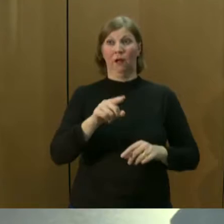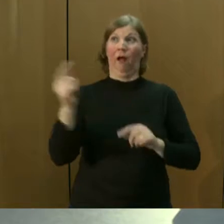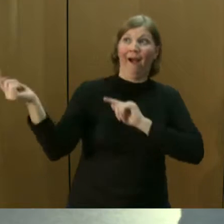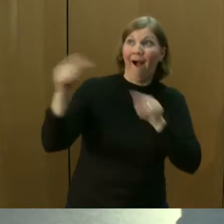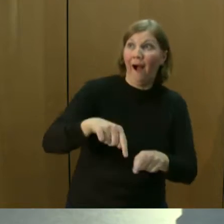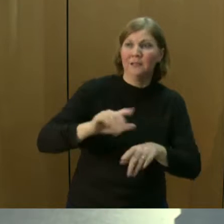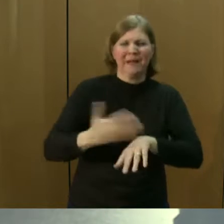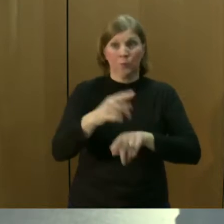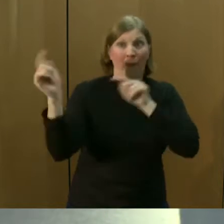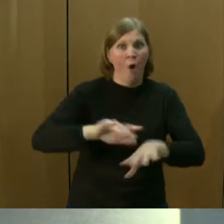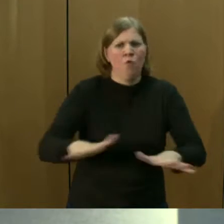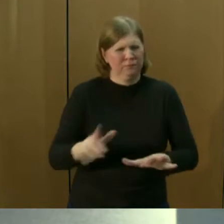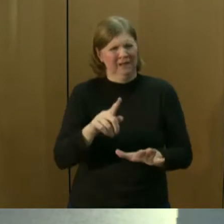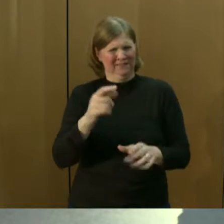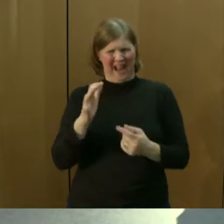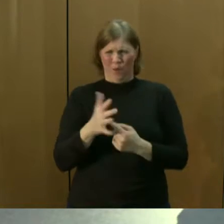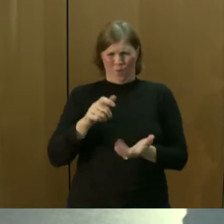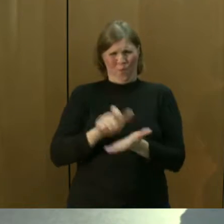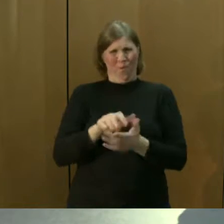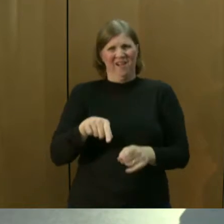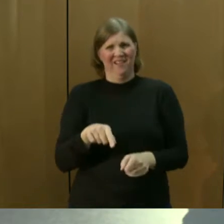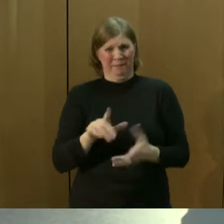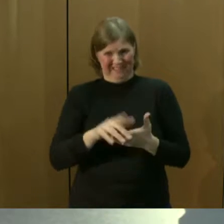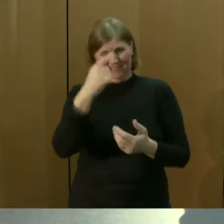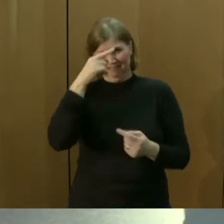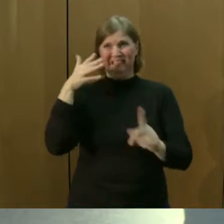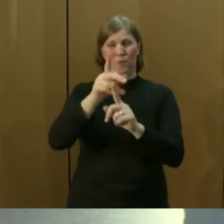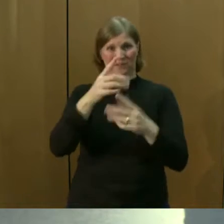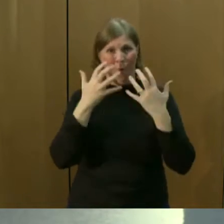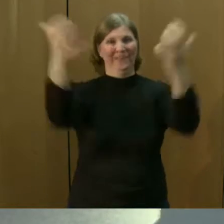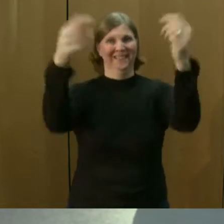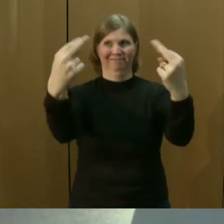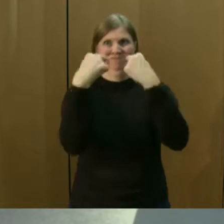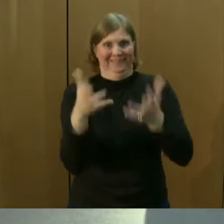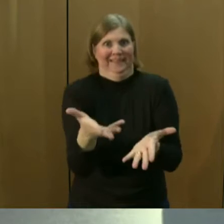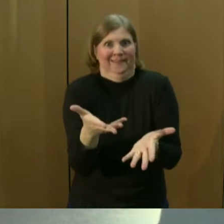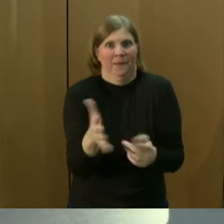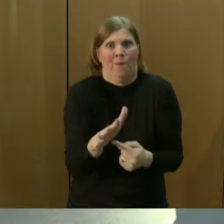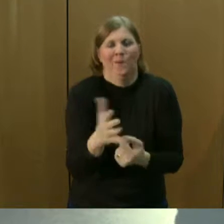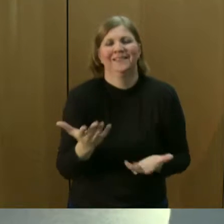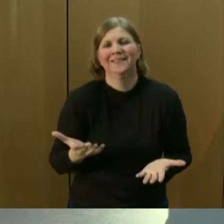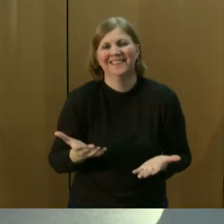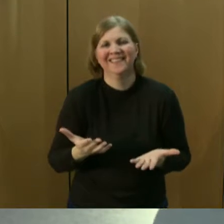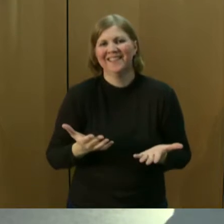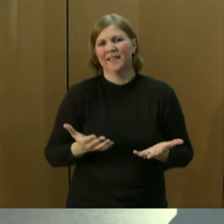fun if there's 3 people in the audience, unless you're doing an immersive piece that only has an audience of 3. Sold out.